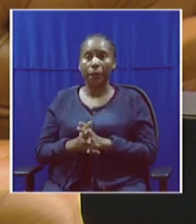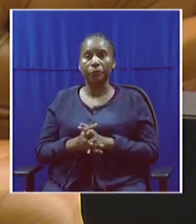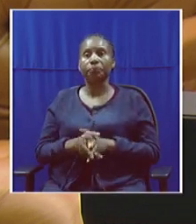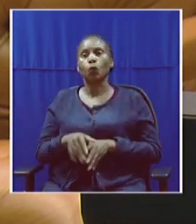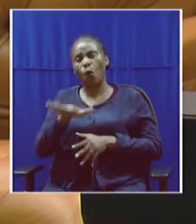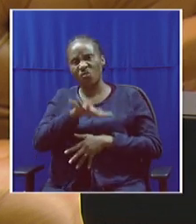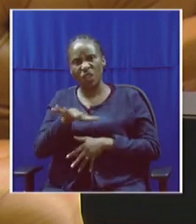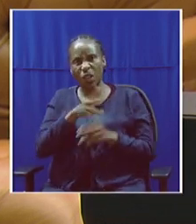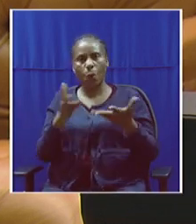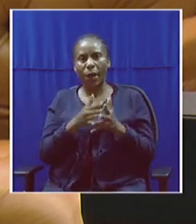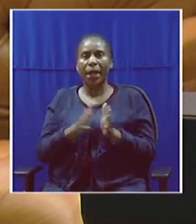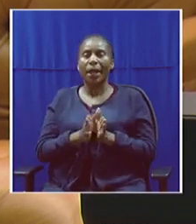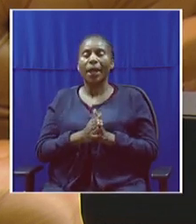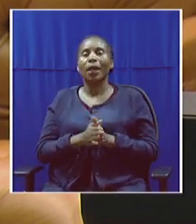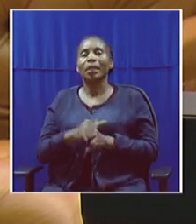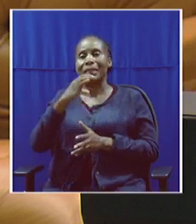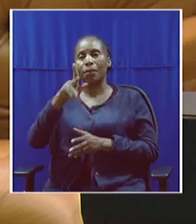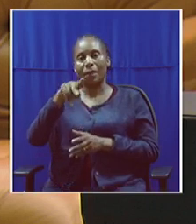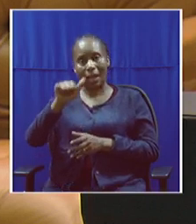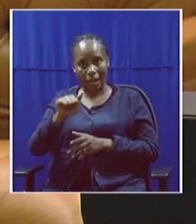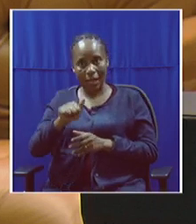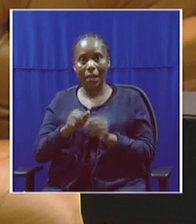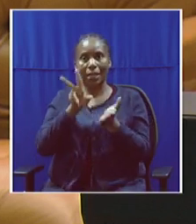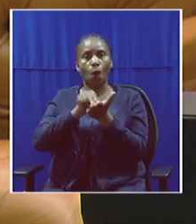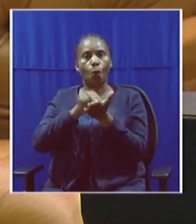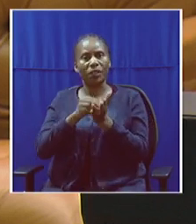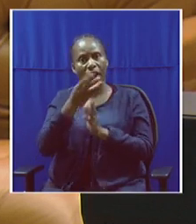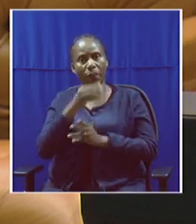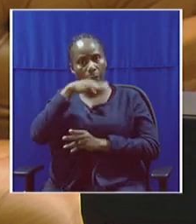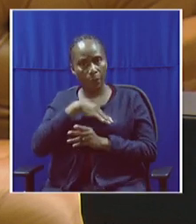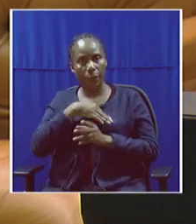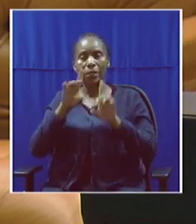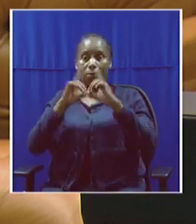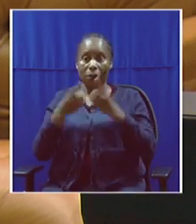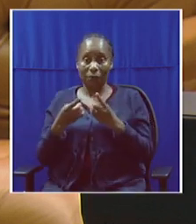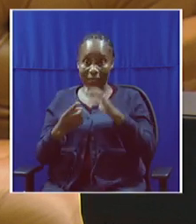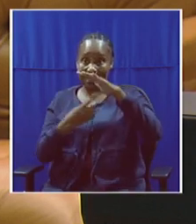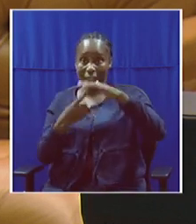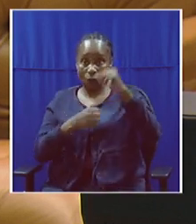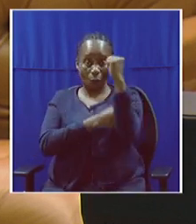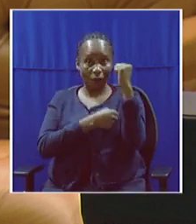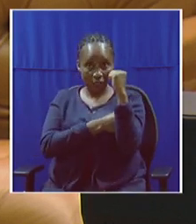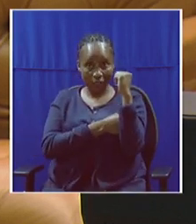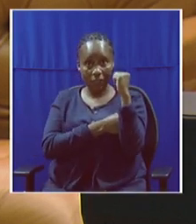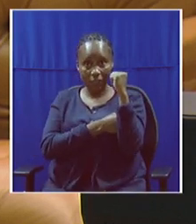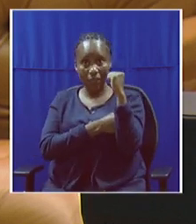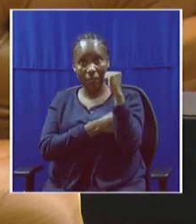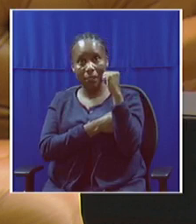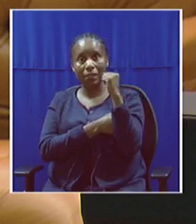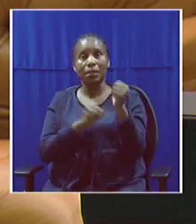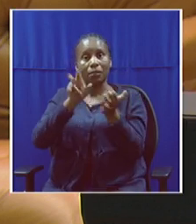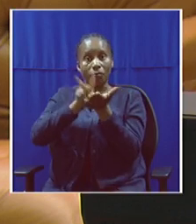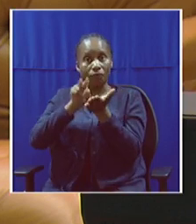infrastructure to keep records the department in its district offices make available basic CPA